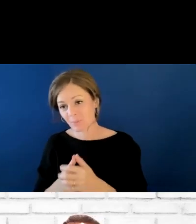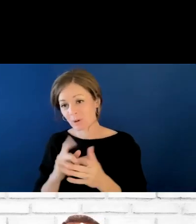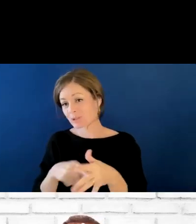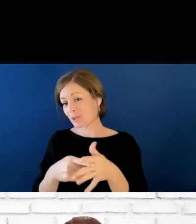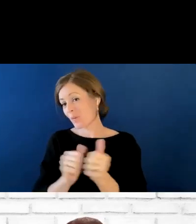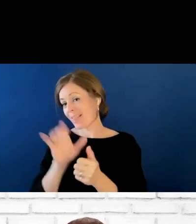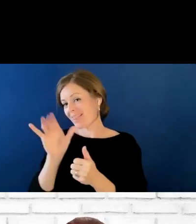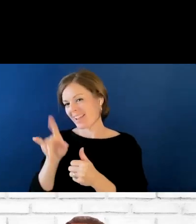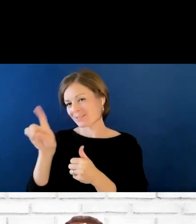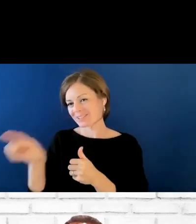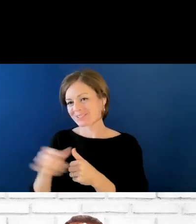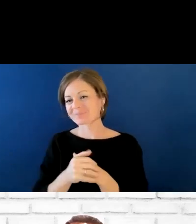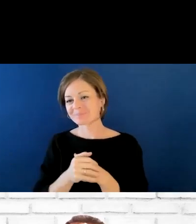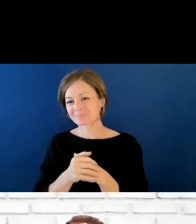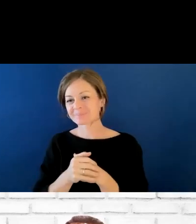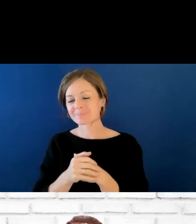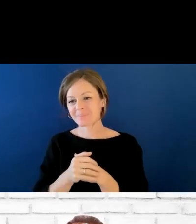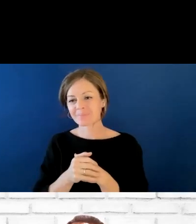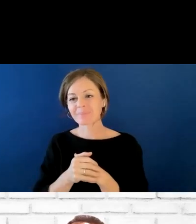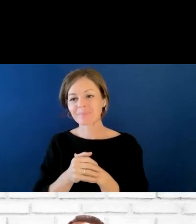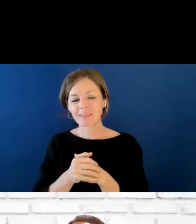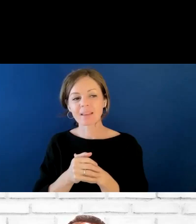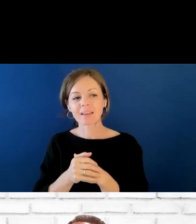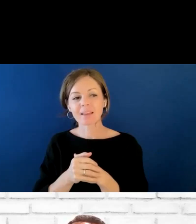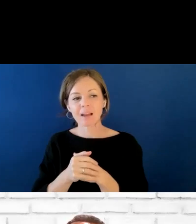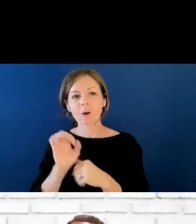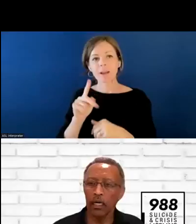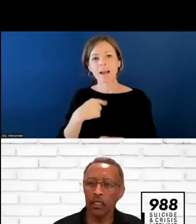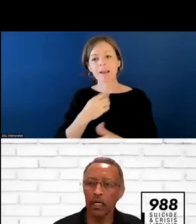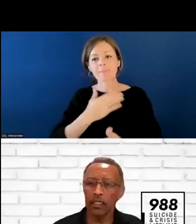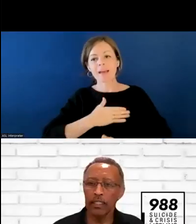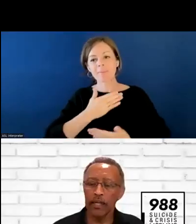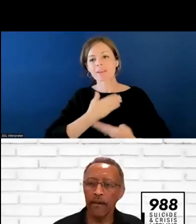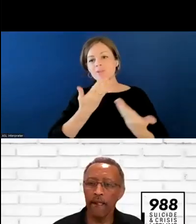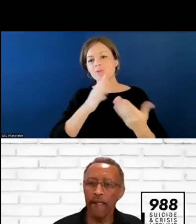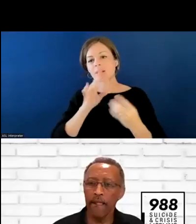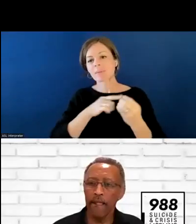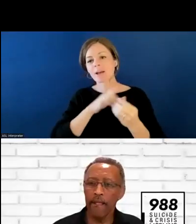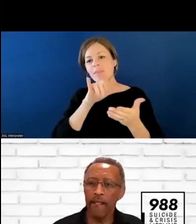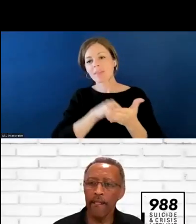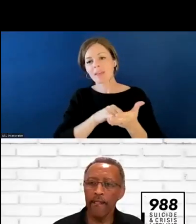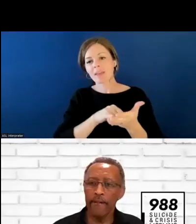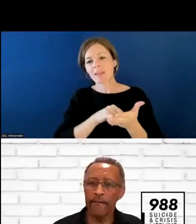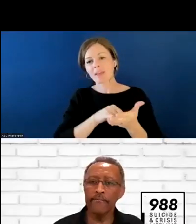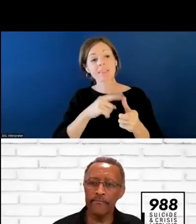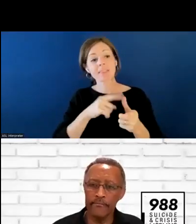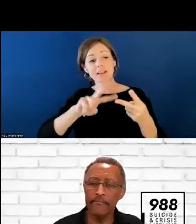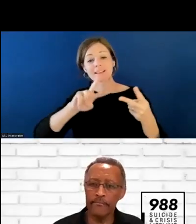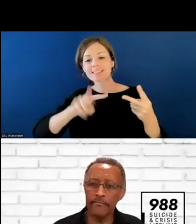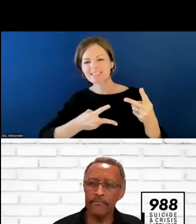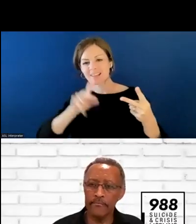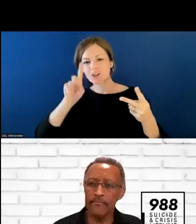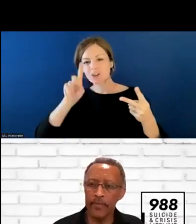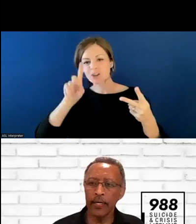that. Yeah, I'm happy to address that. And then there was a second question after that that is along